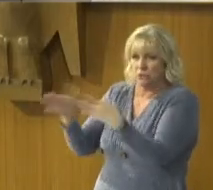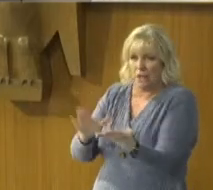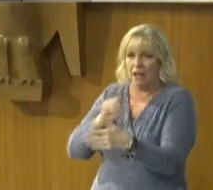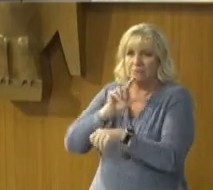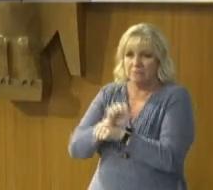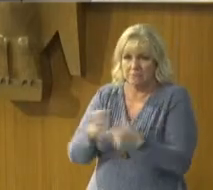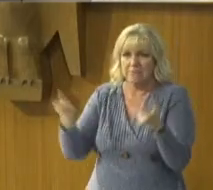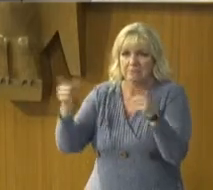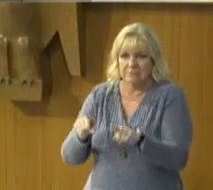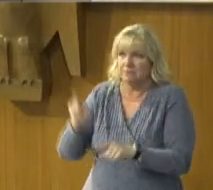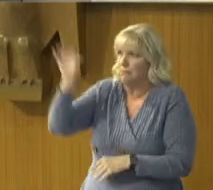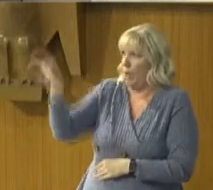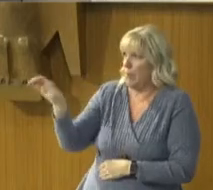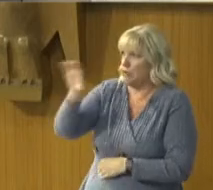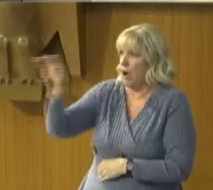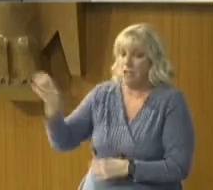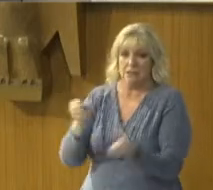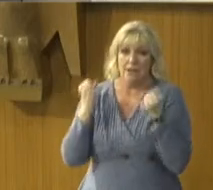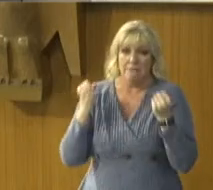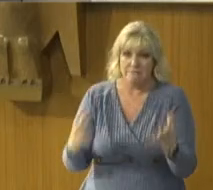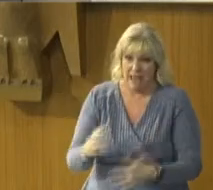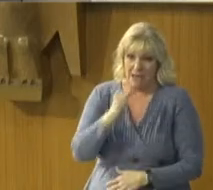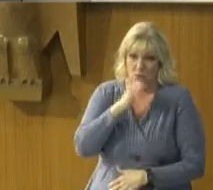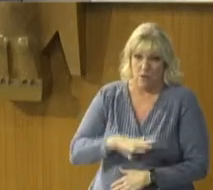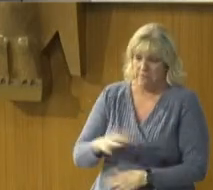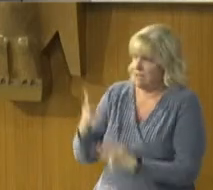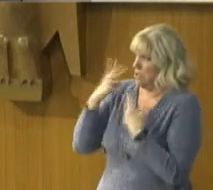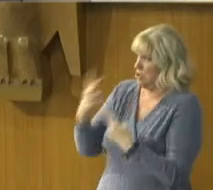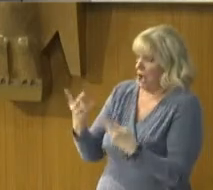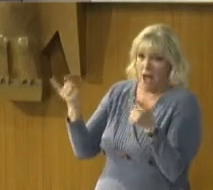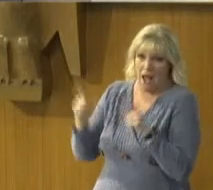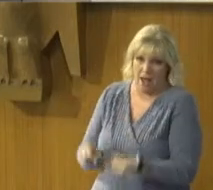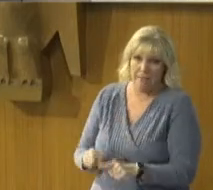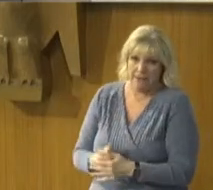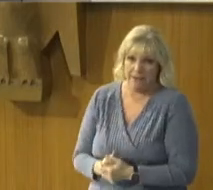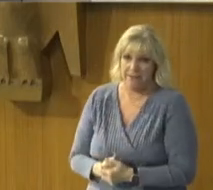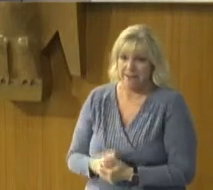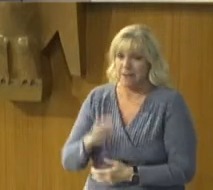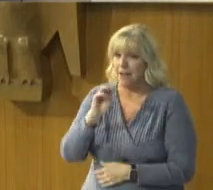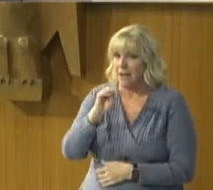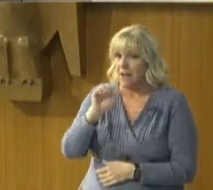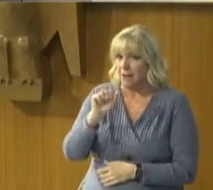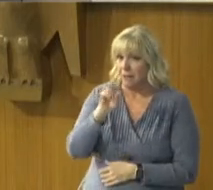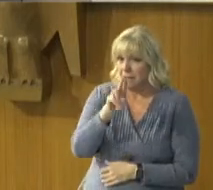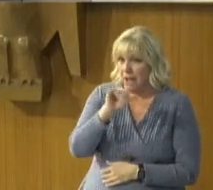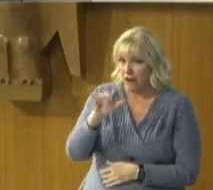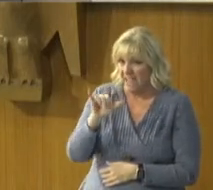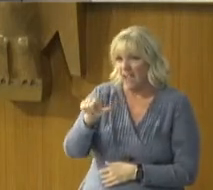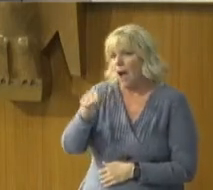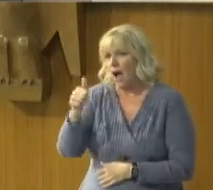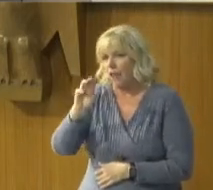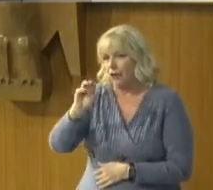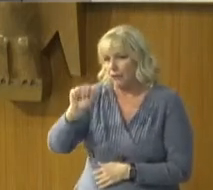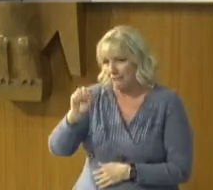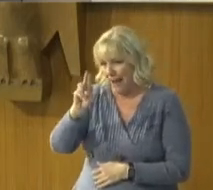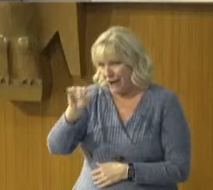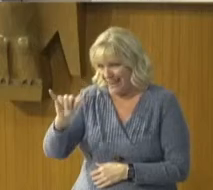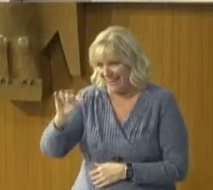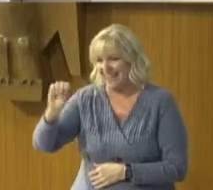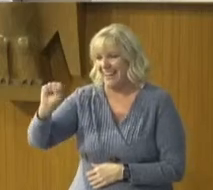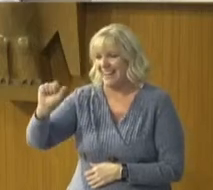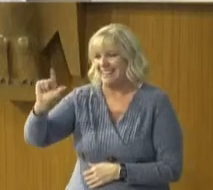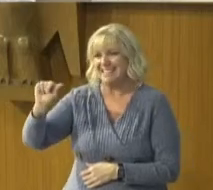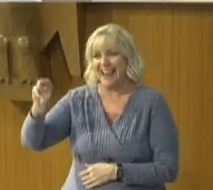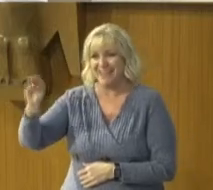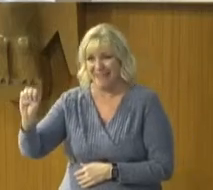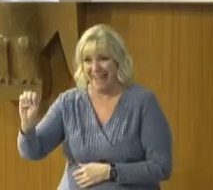A bunch of women saw it happen, Mark said. Among them were Mary and the other Mary and Salome. A